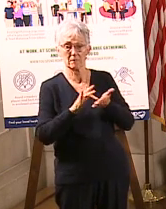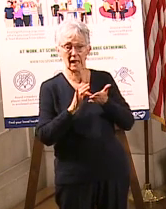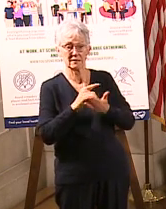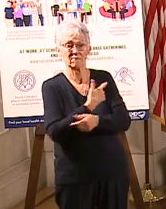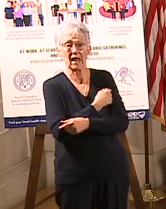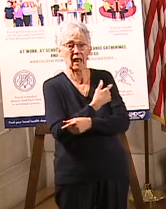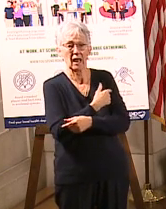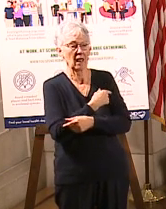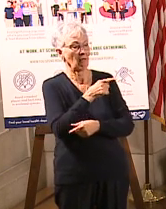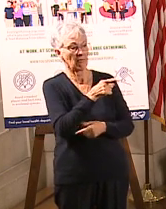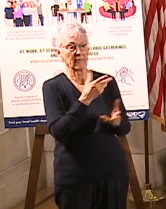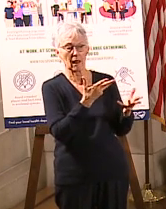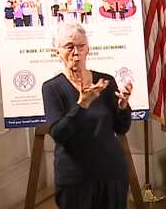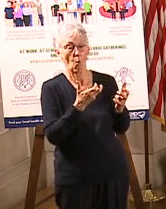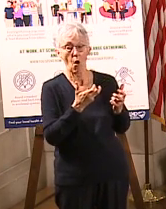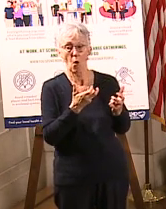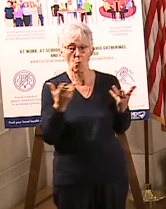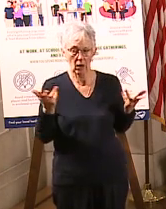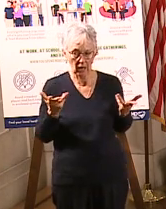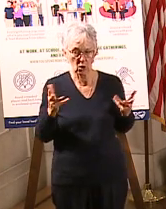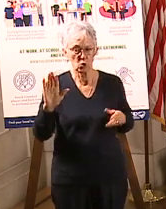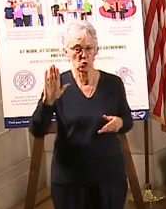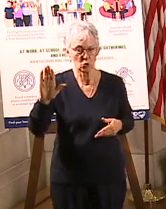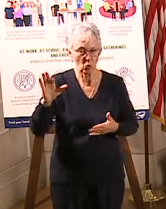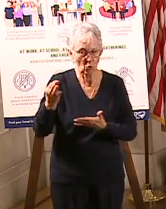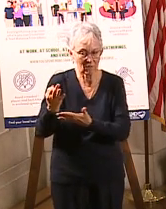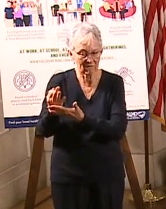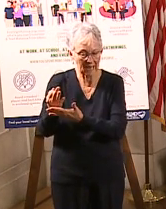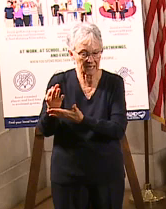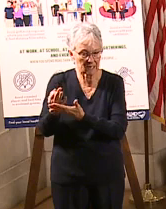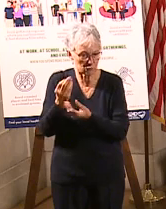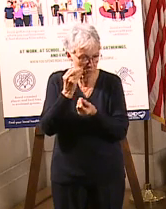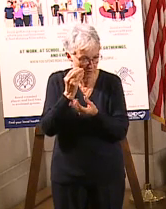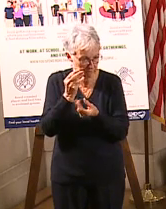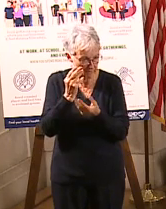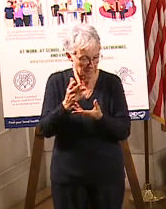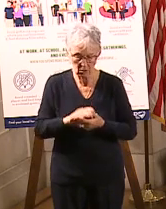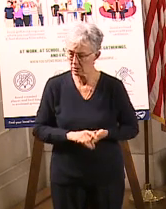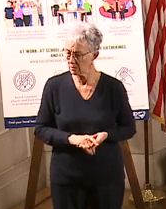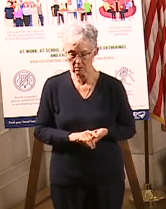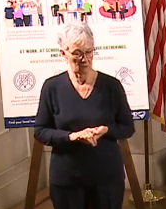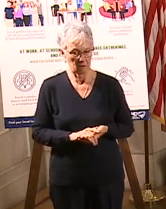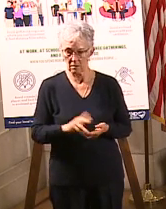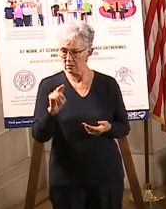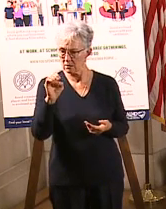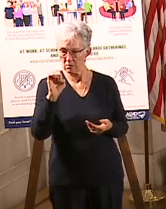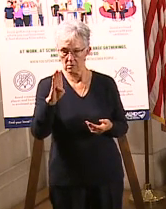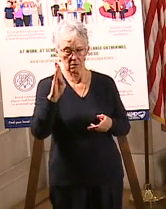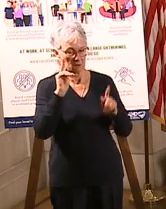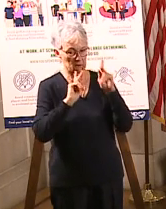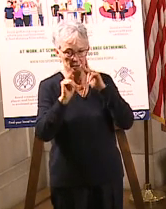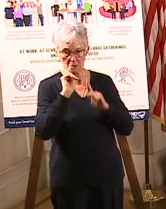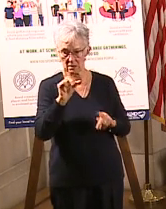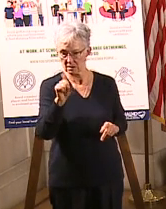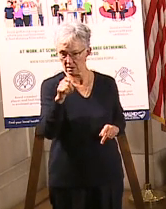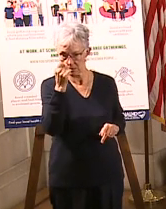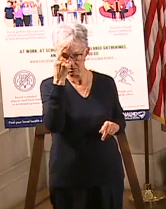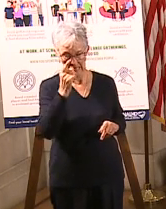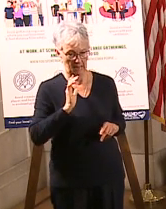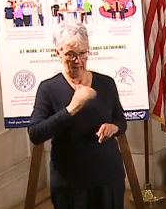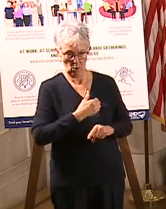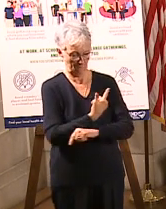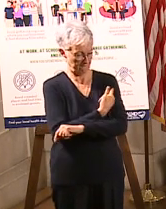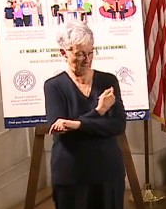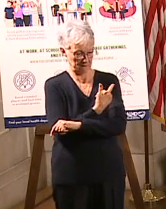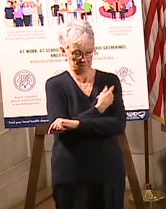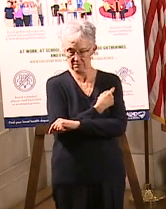is your private financial information. Nebraskans need to understand that, as has been explained, that's not the way this vaccine